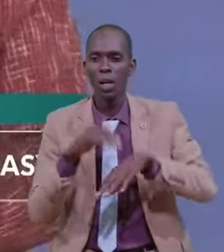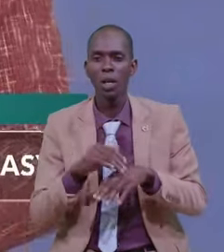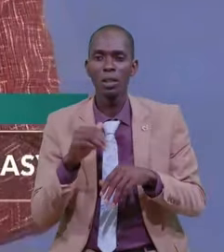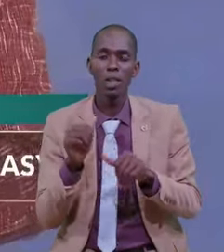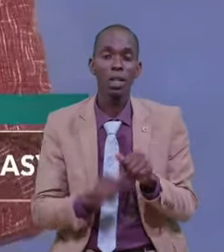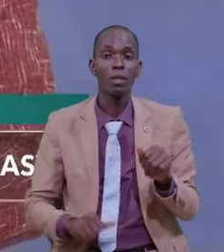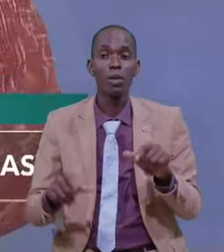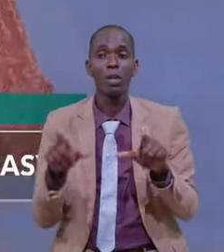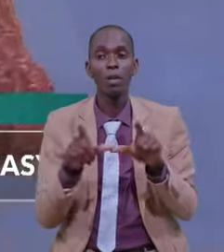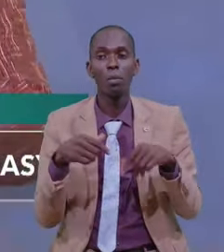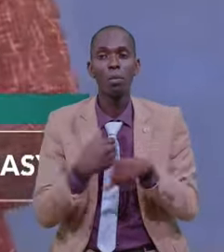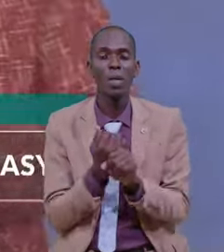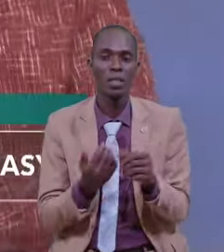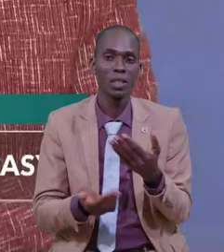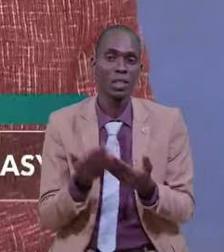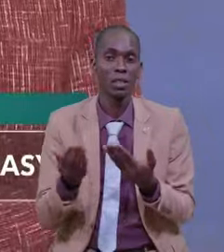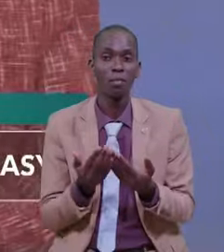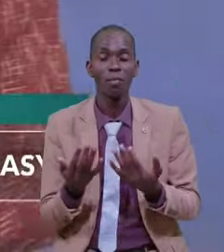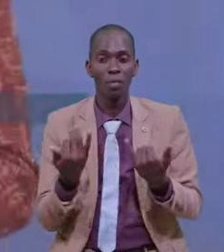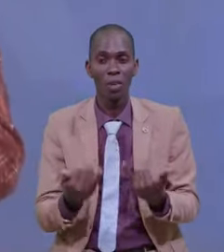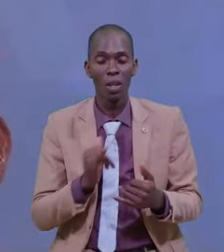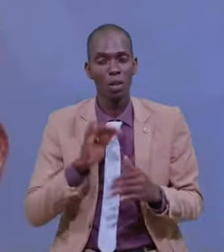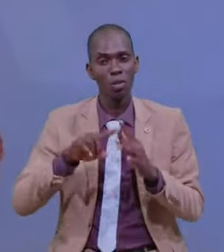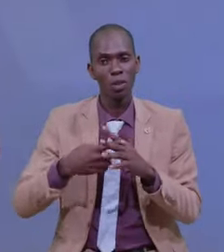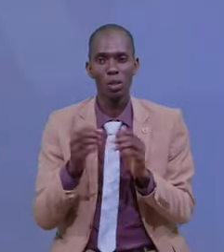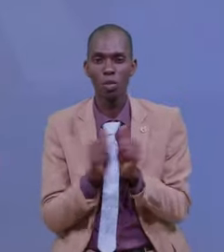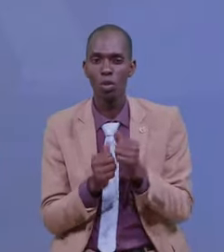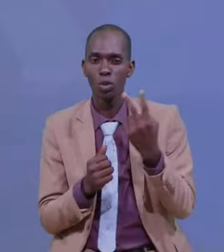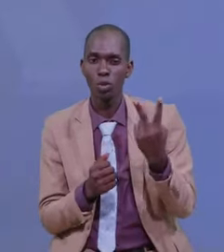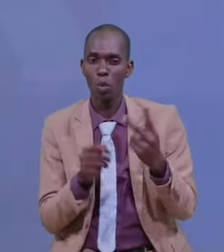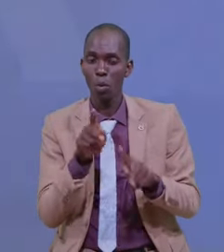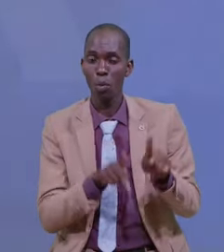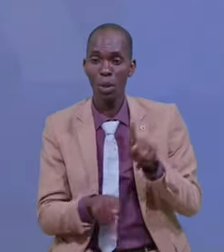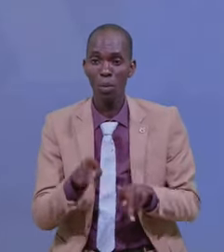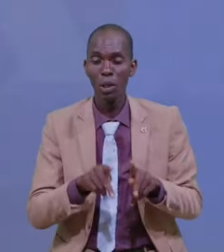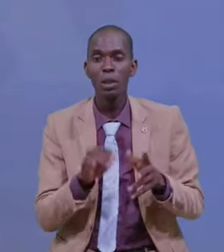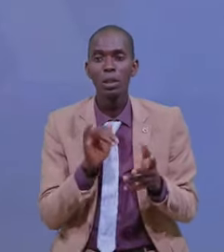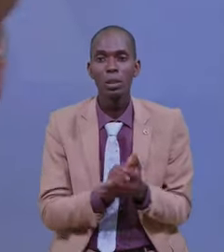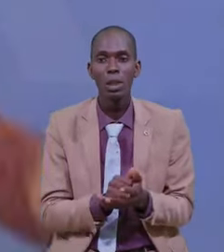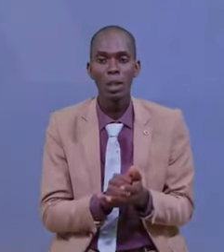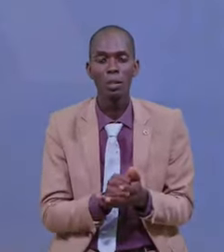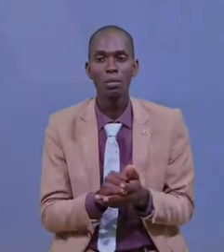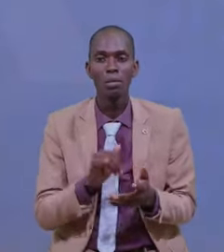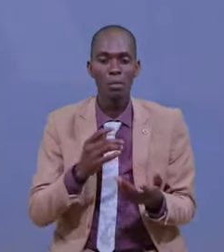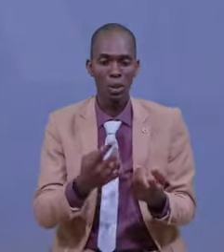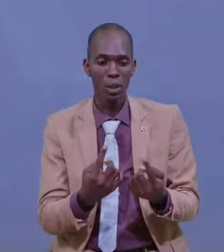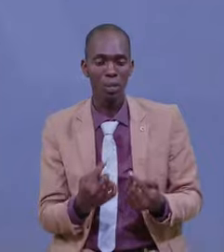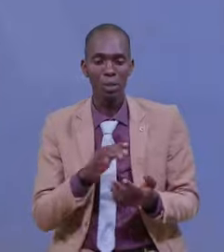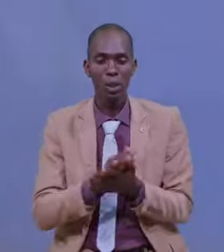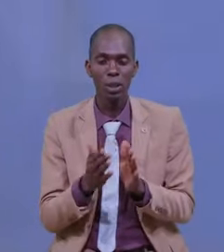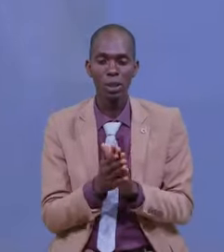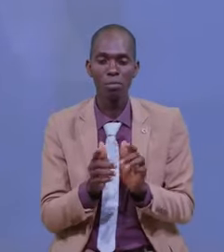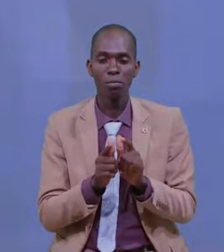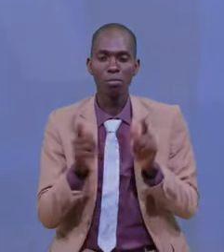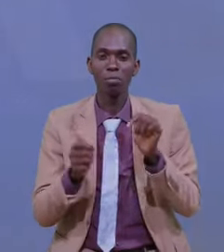made easy. I'm going to start with two people that came, they became greater and greater. In